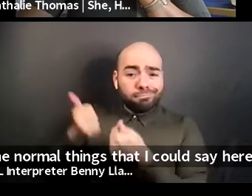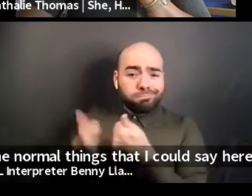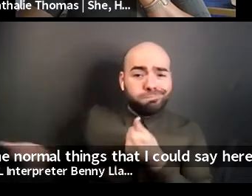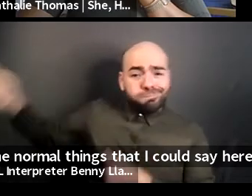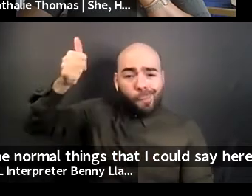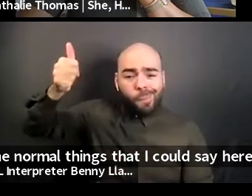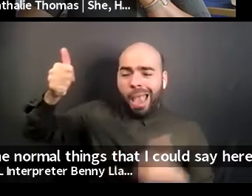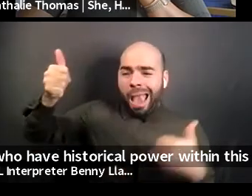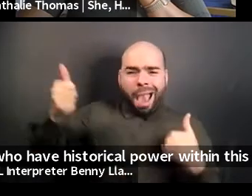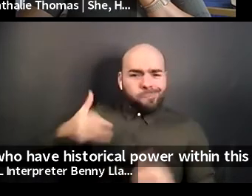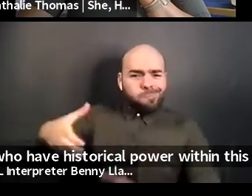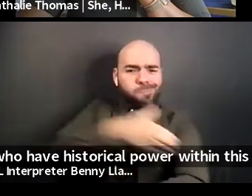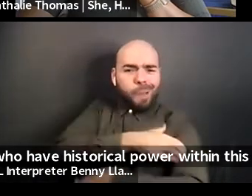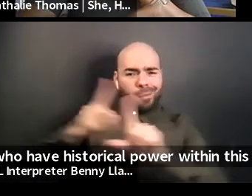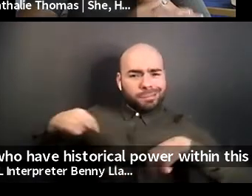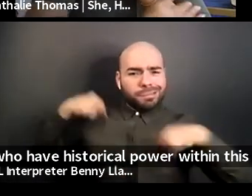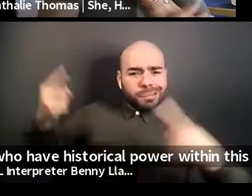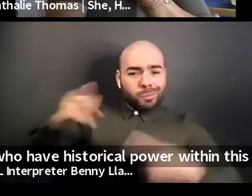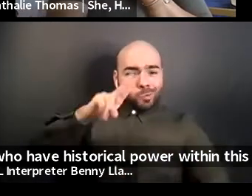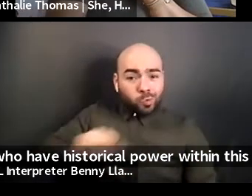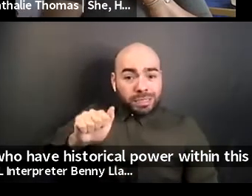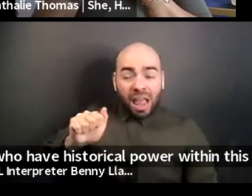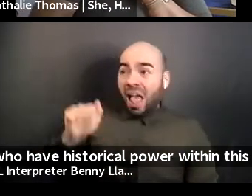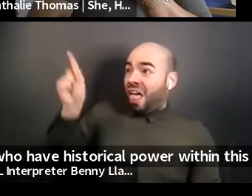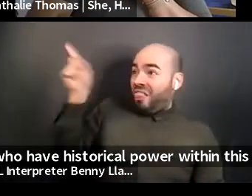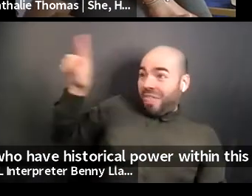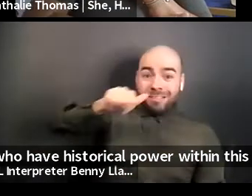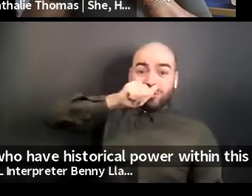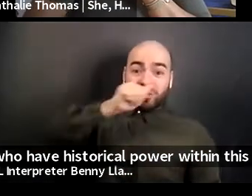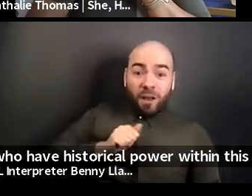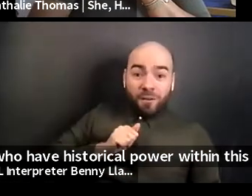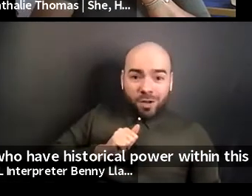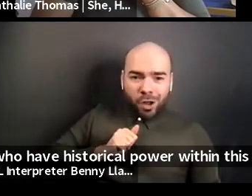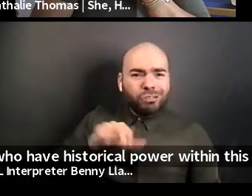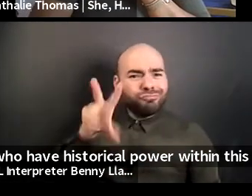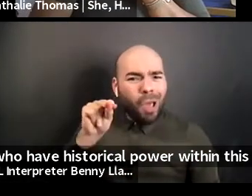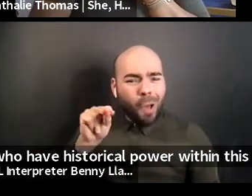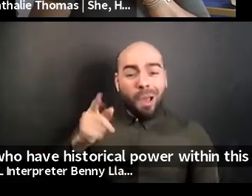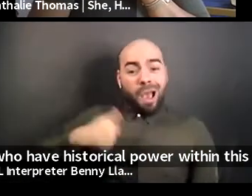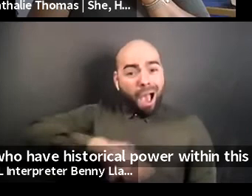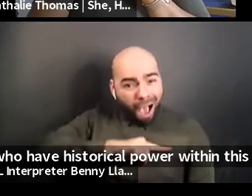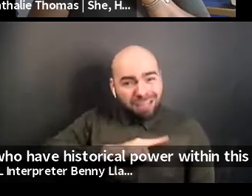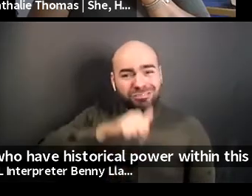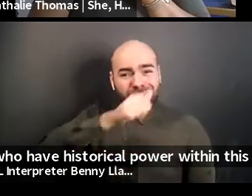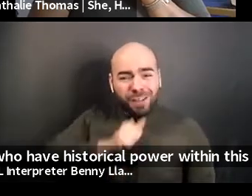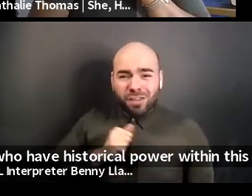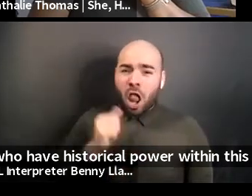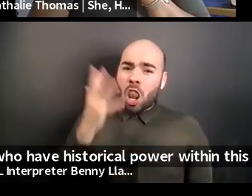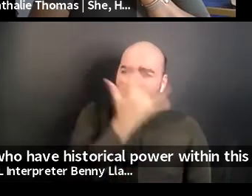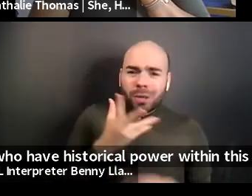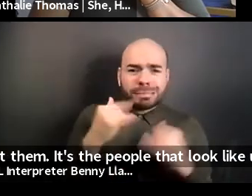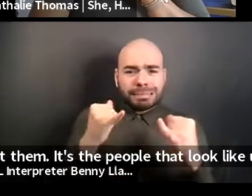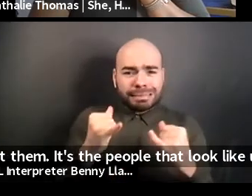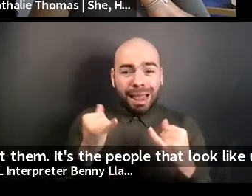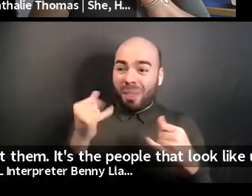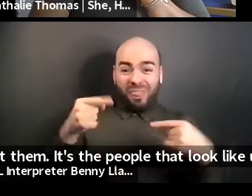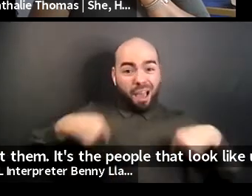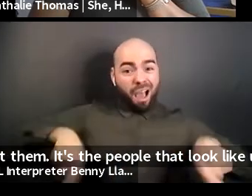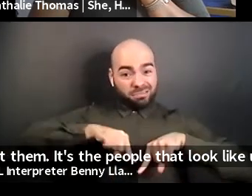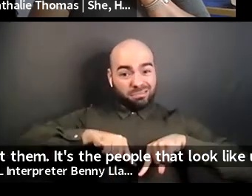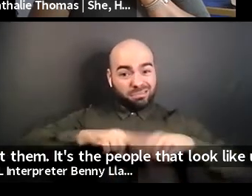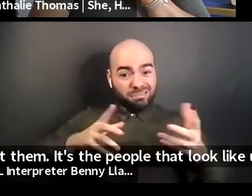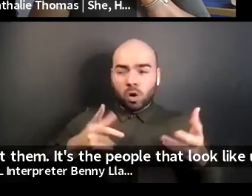power within this country. It's not them, it's the people that look like us, and we're being denied that future opportunity